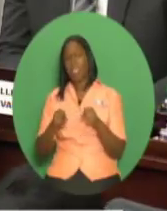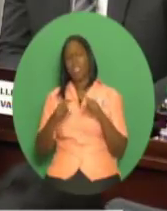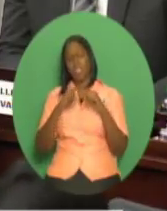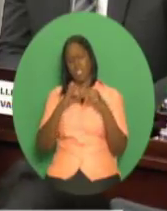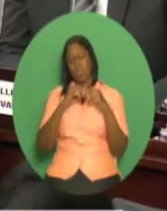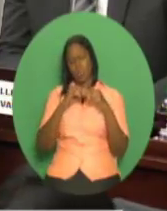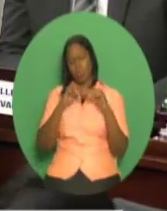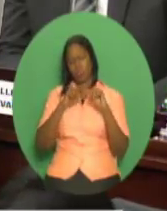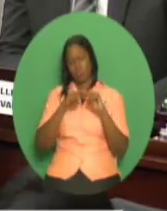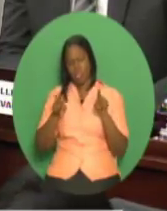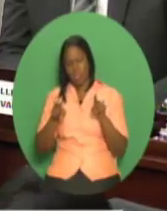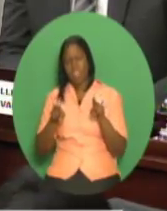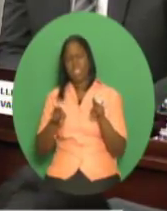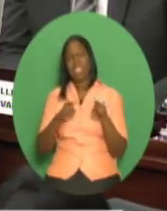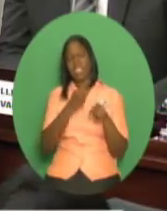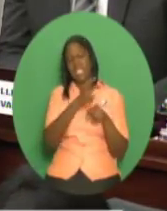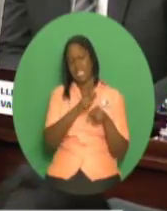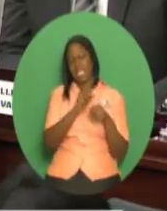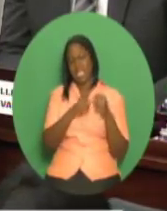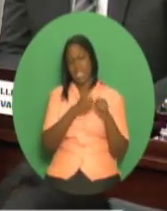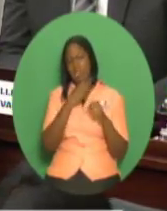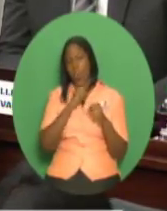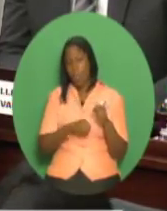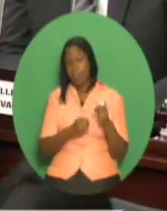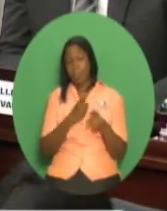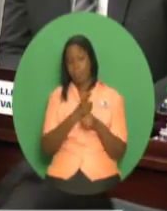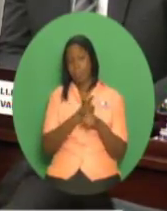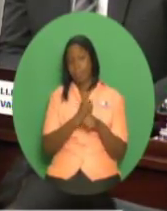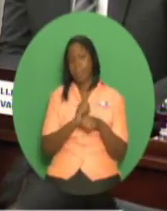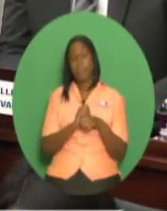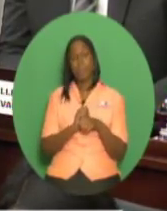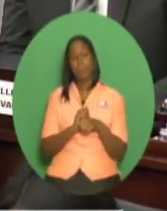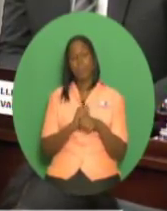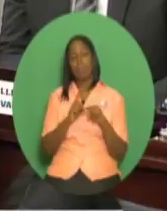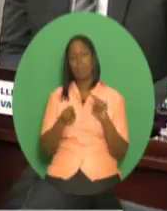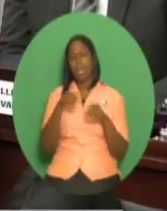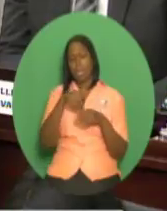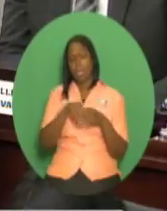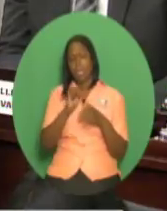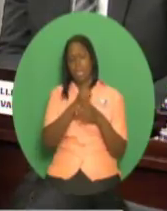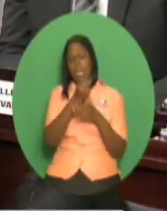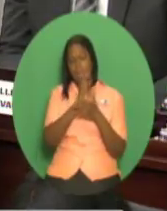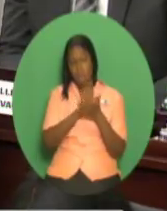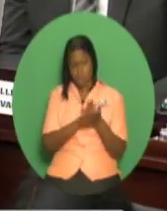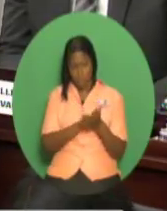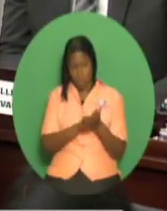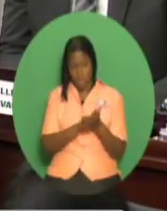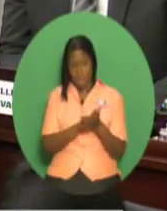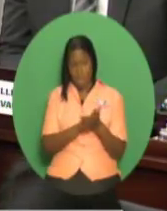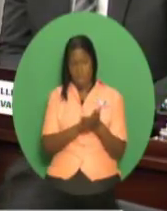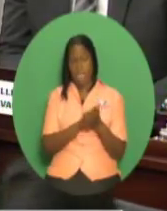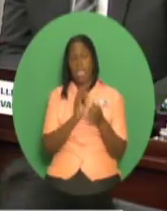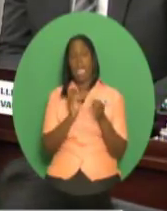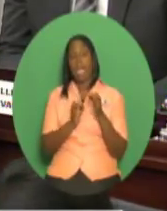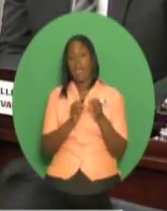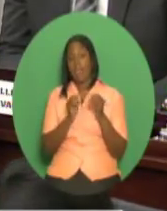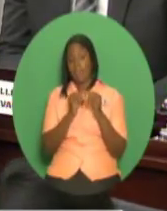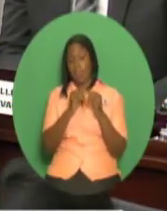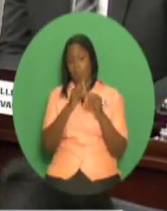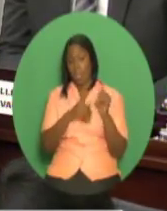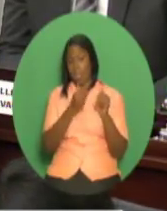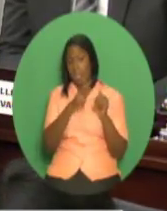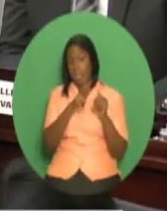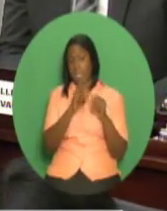schools. However, at the secondary schools, we have put in place